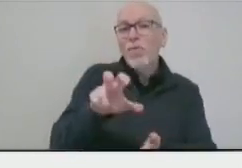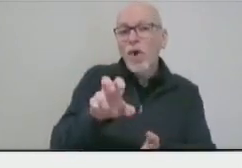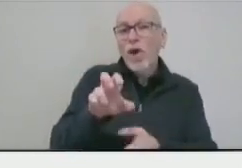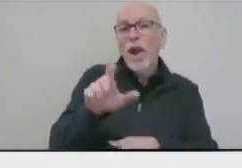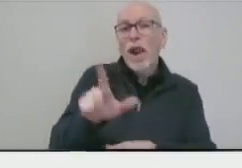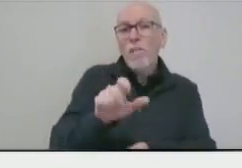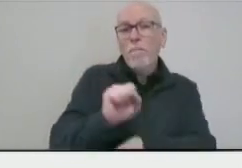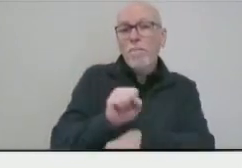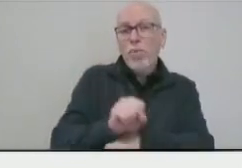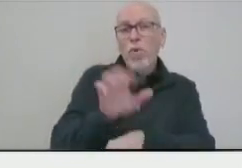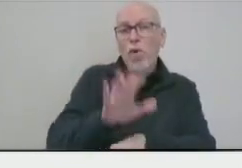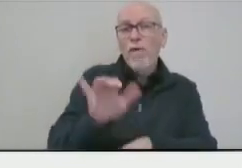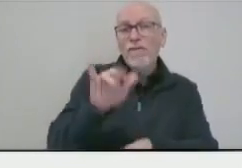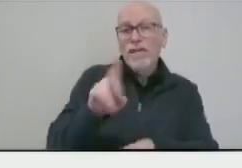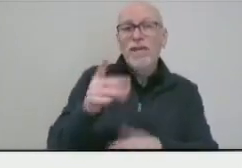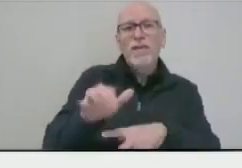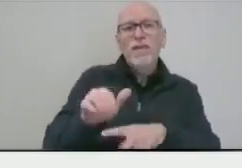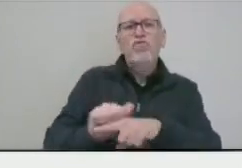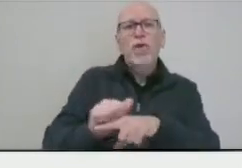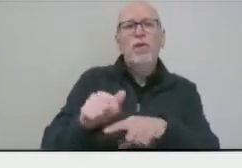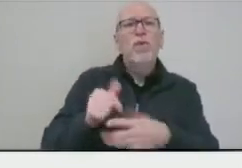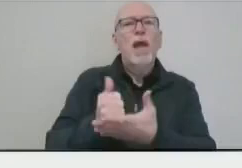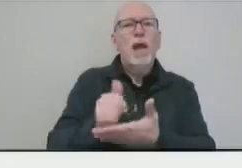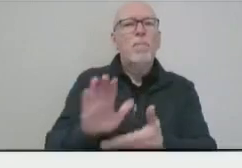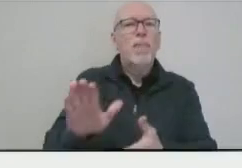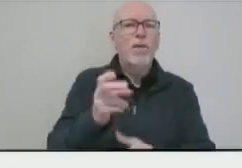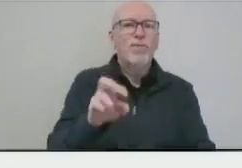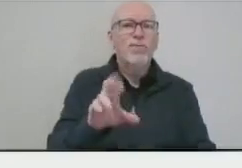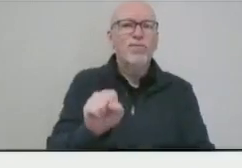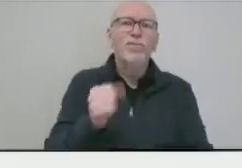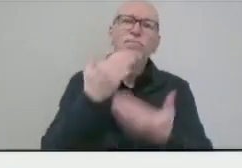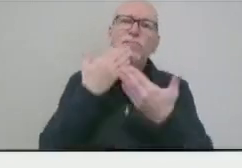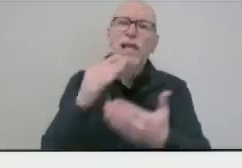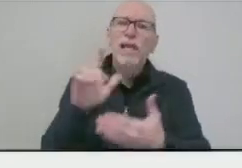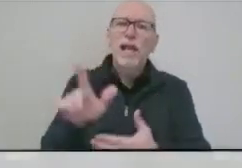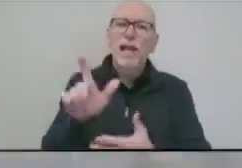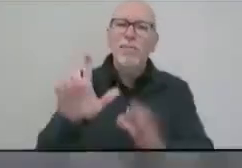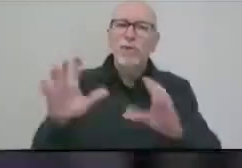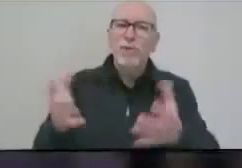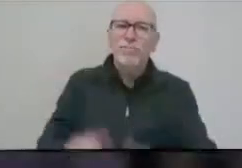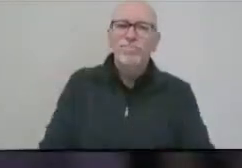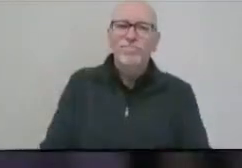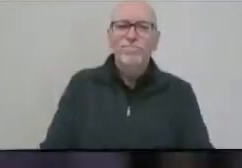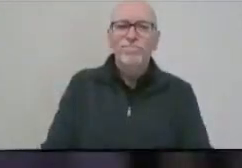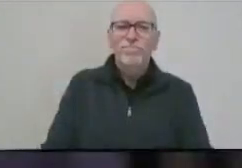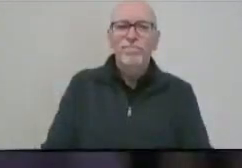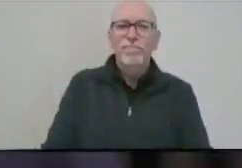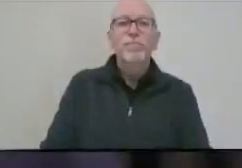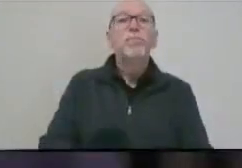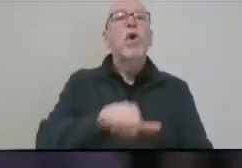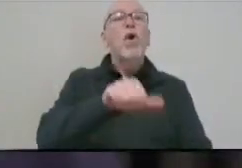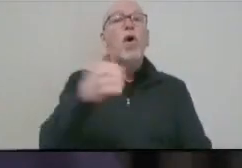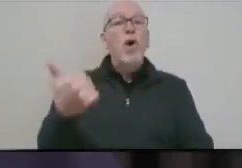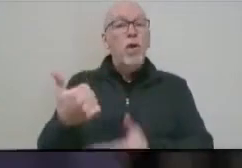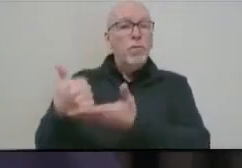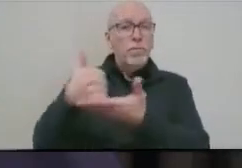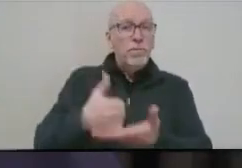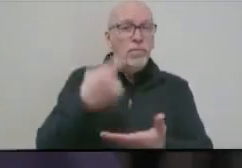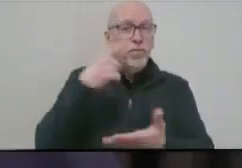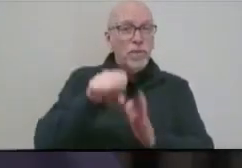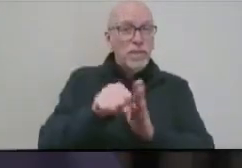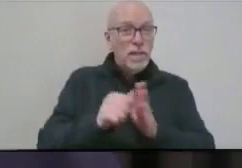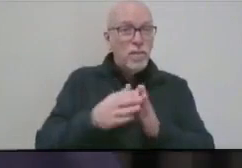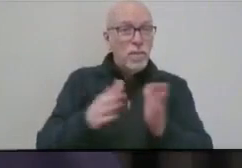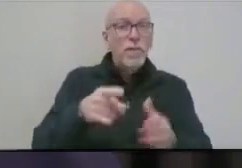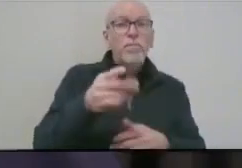the state have been trained to help their fellow Hoosiers. Thank you so much. Another contribution to the statewide vaccine effort is the